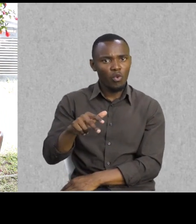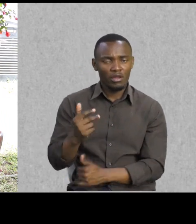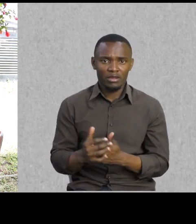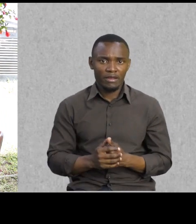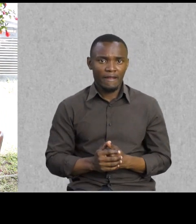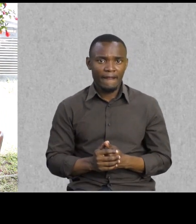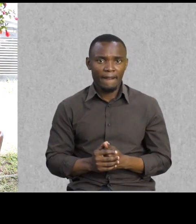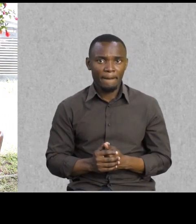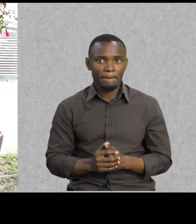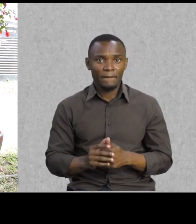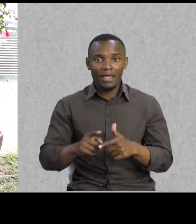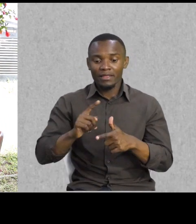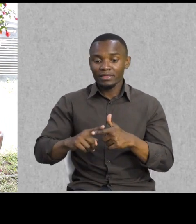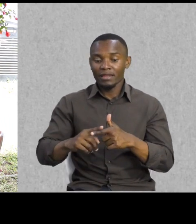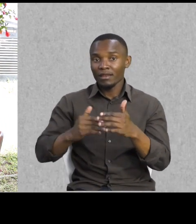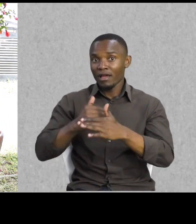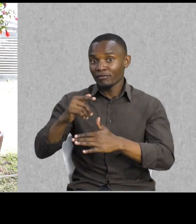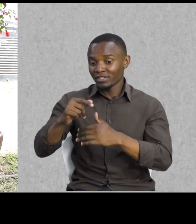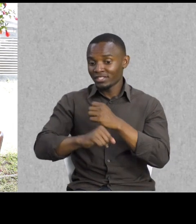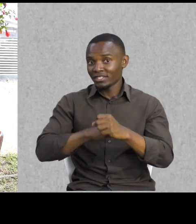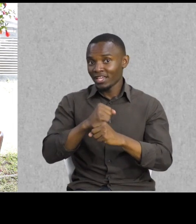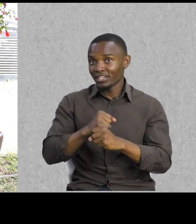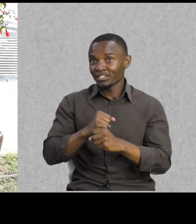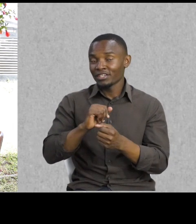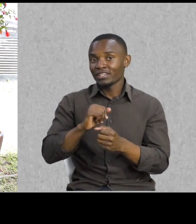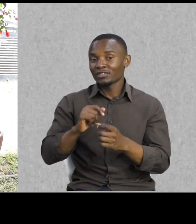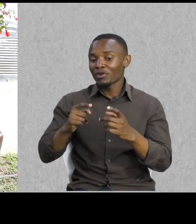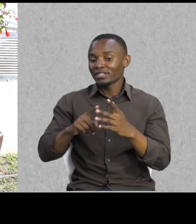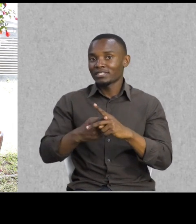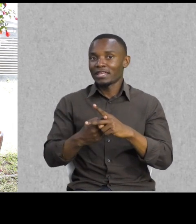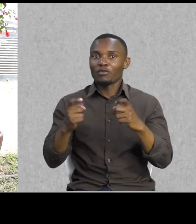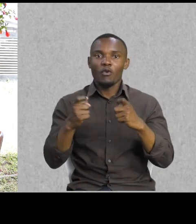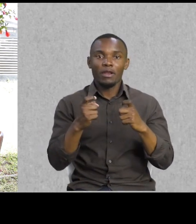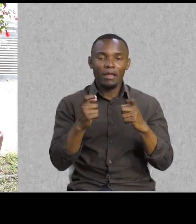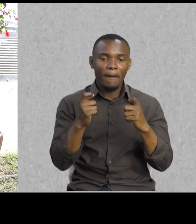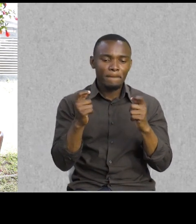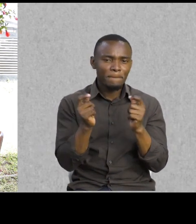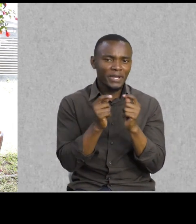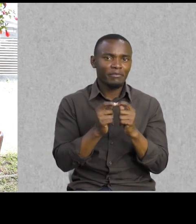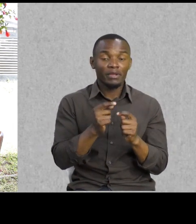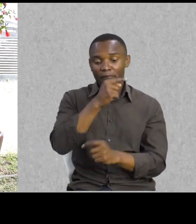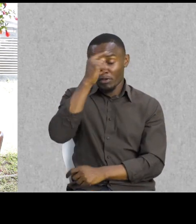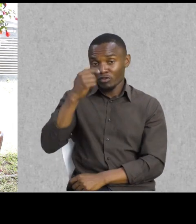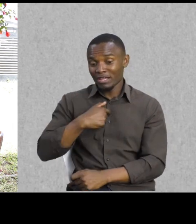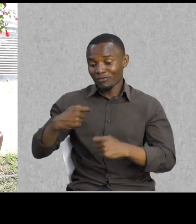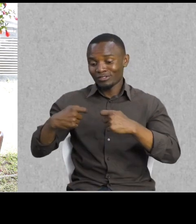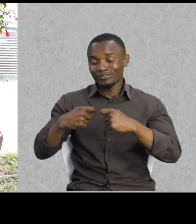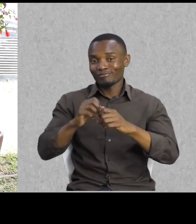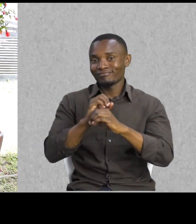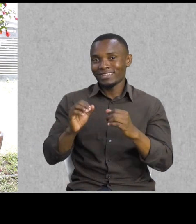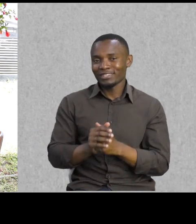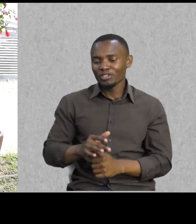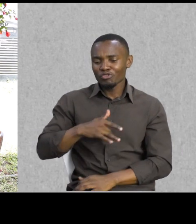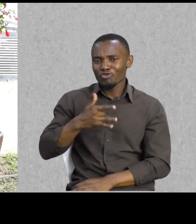So yeah, and also from that age, it started paining because the joint is no more there. So you